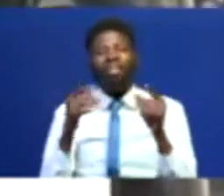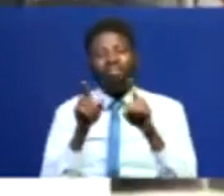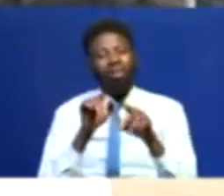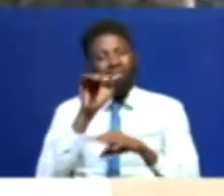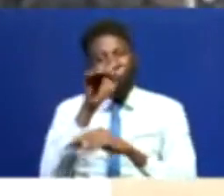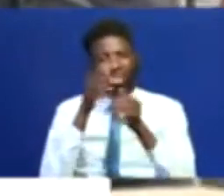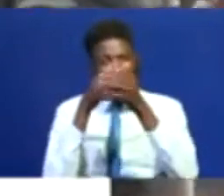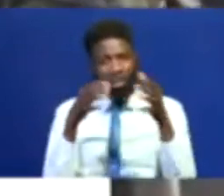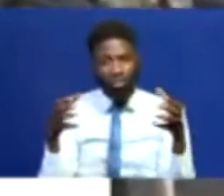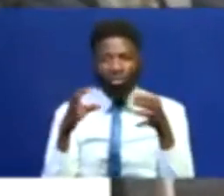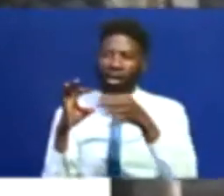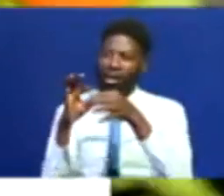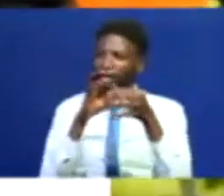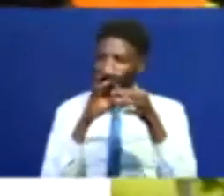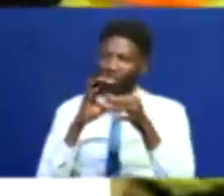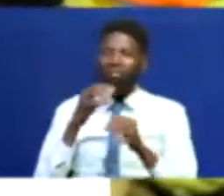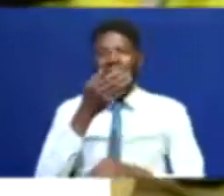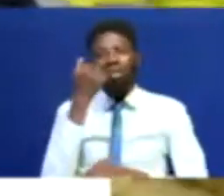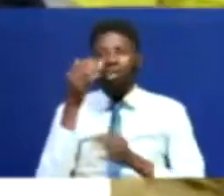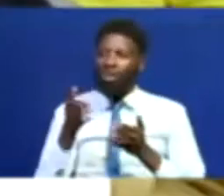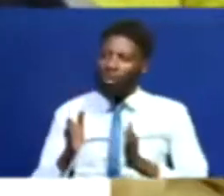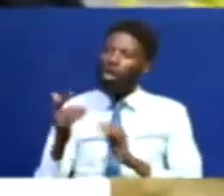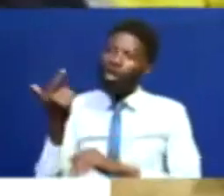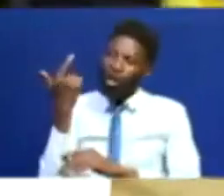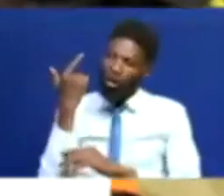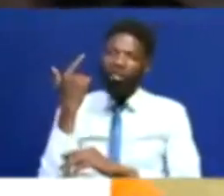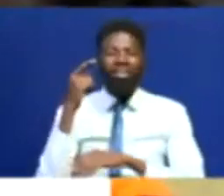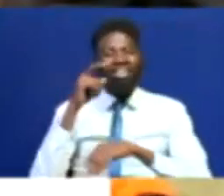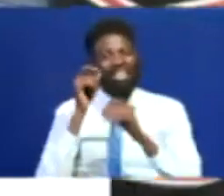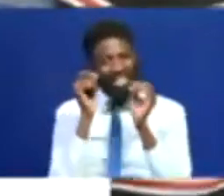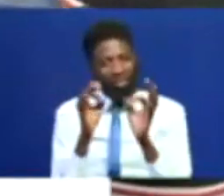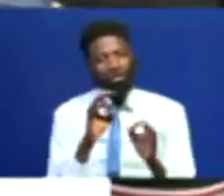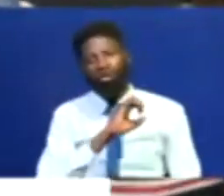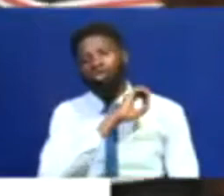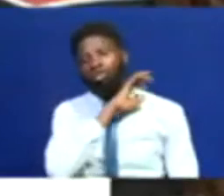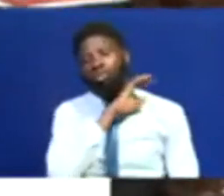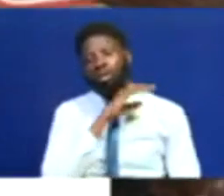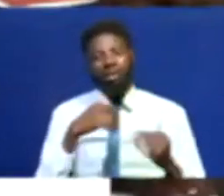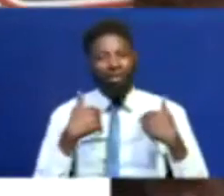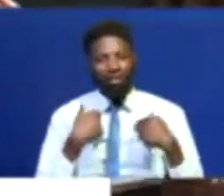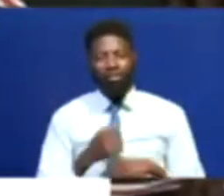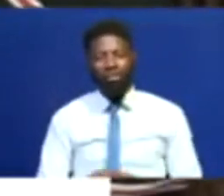Azimio Coalition to seek legal redress when addressing their grievances.